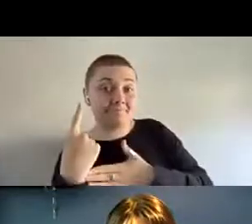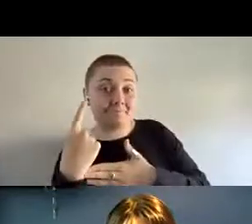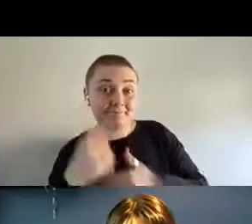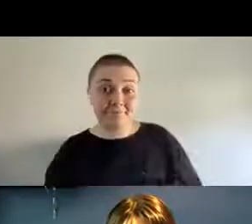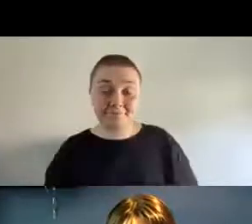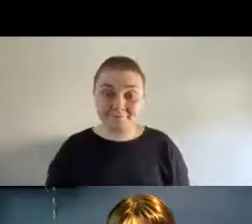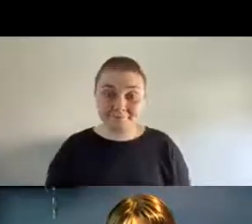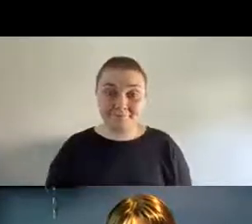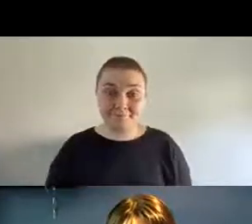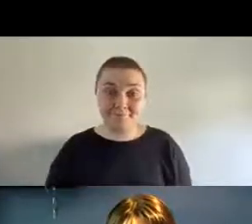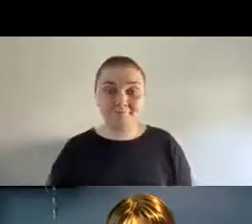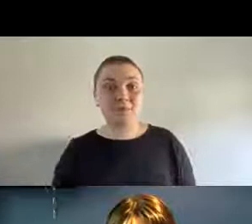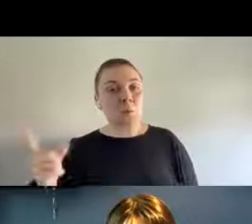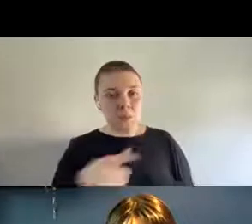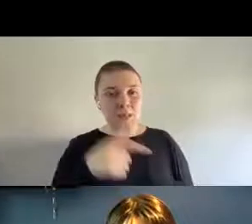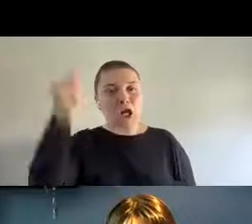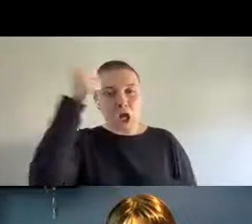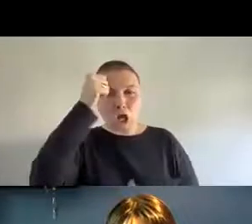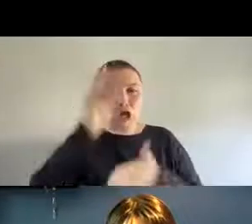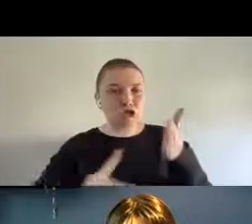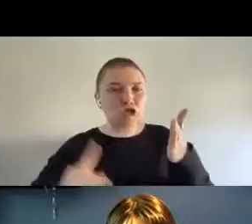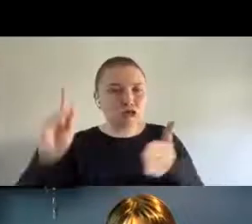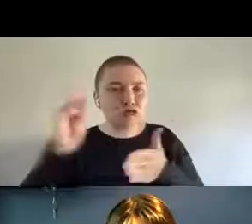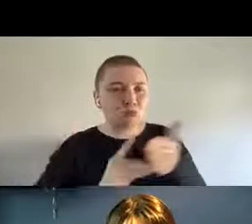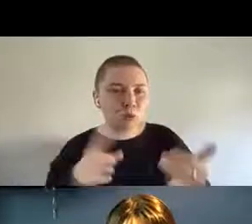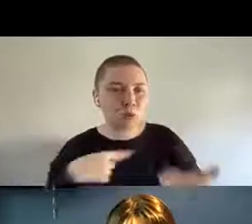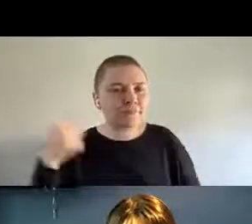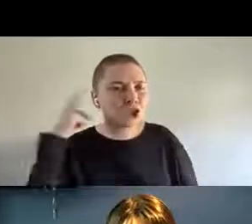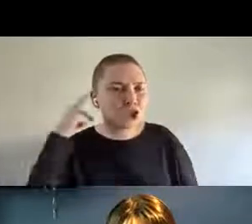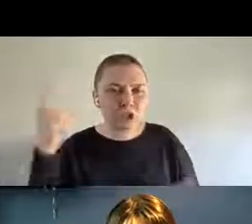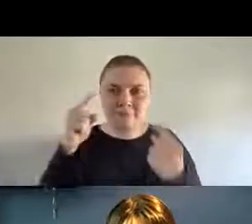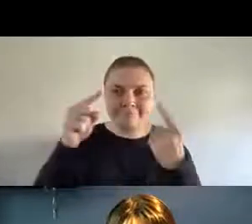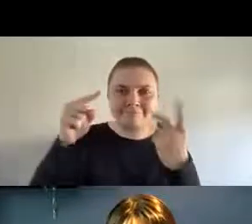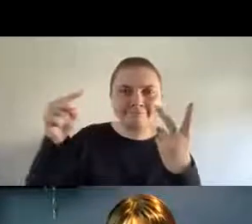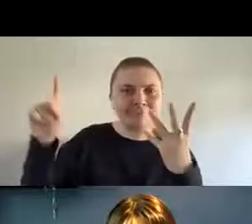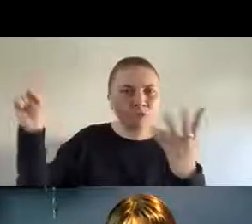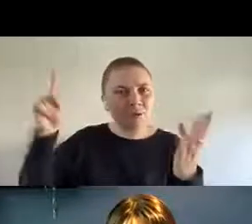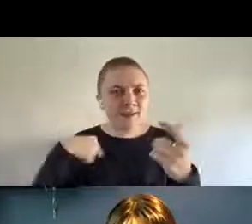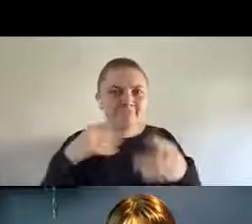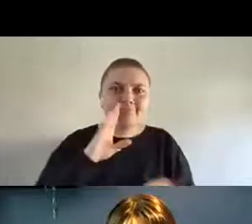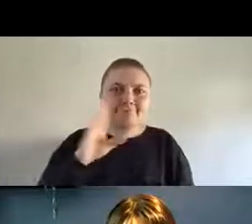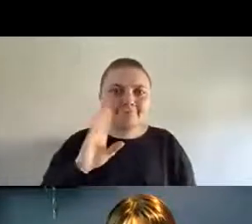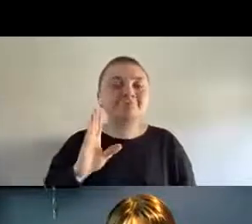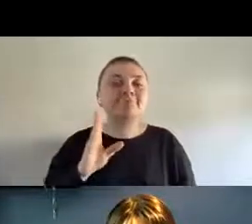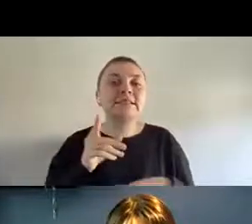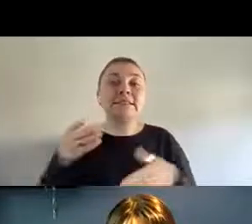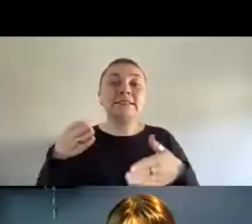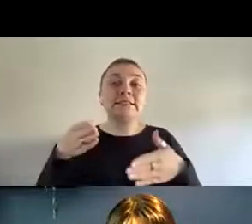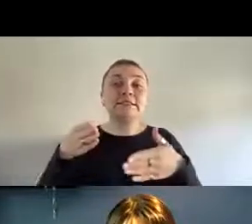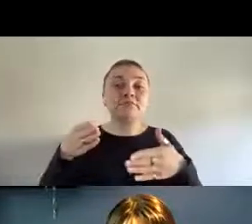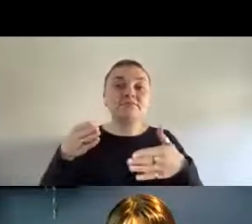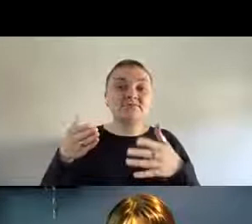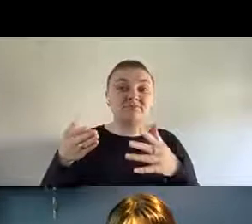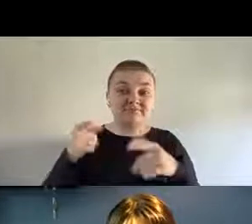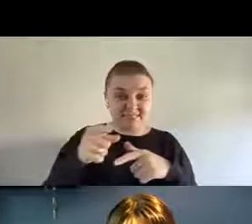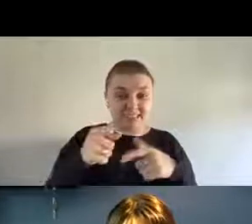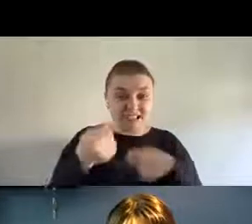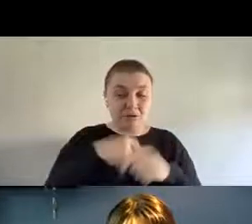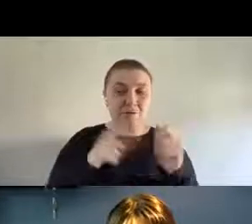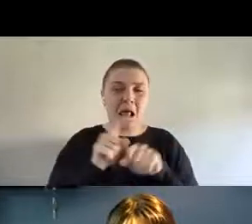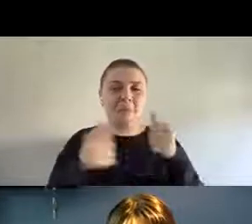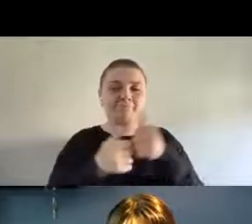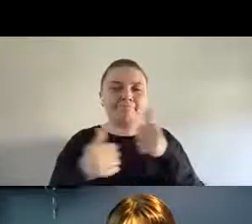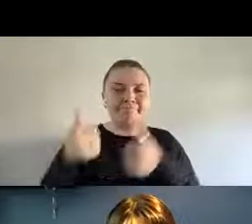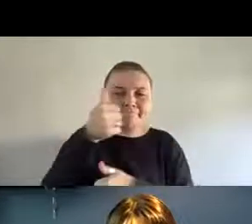We know that discrimination, as we've heard from our other speakers, creates an underclass or a separate group